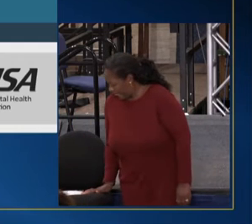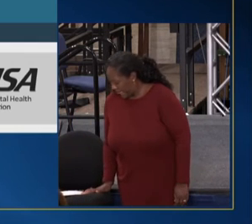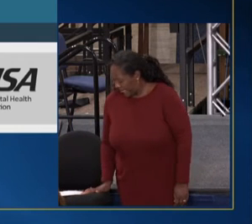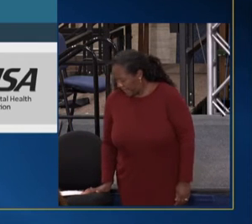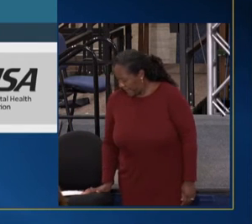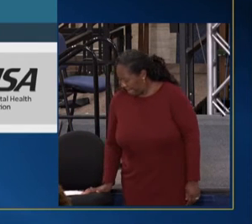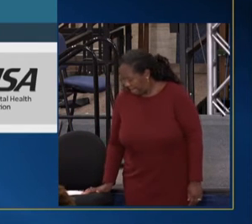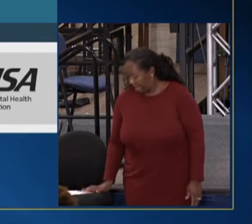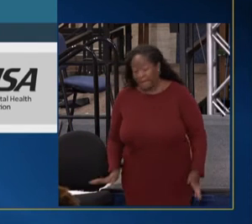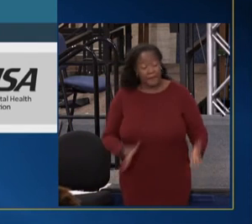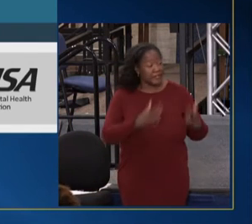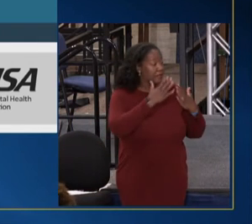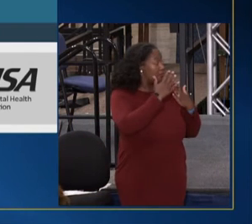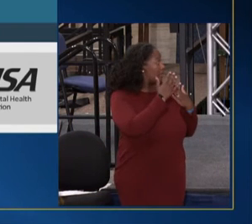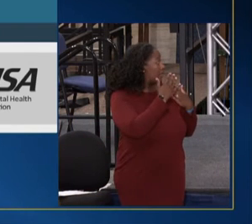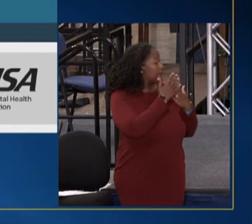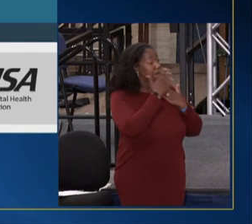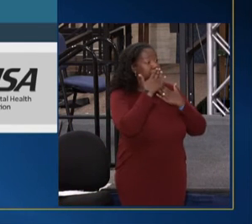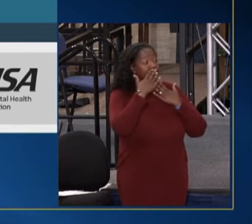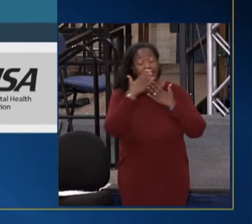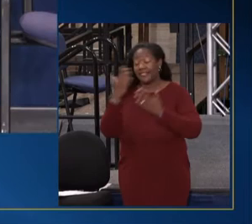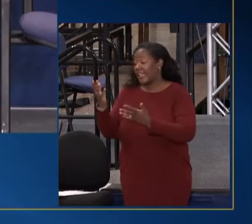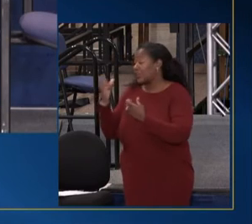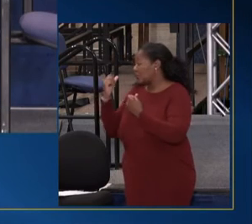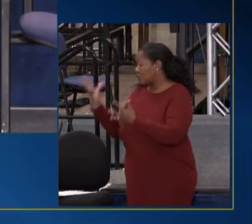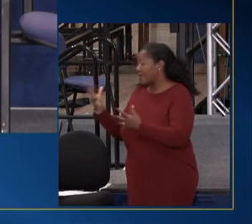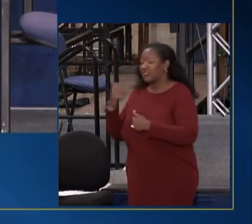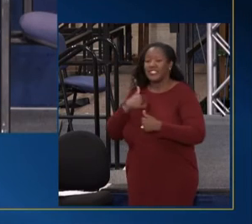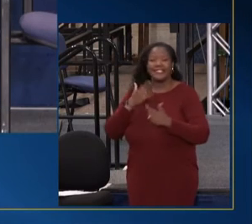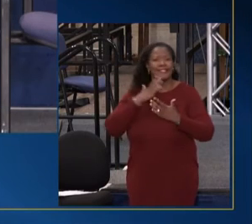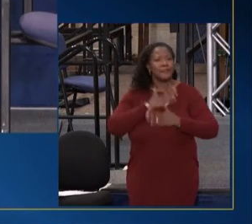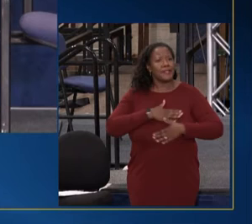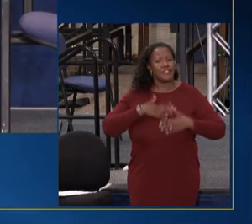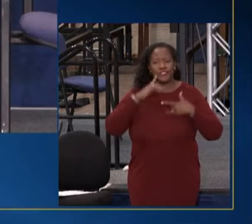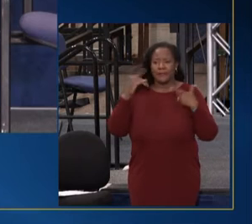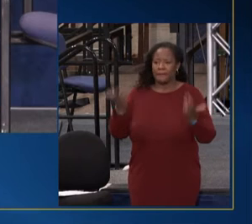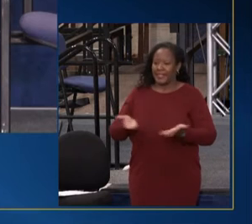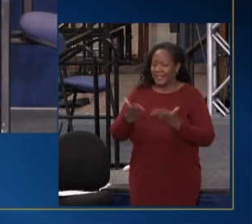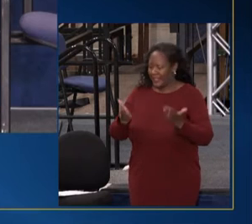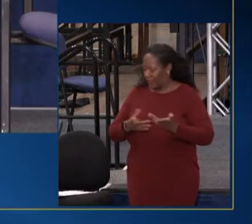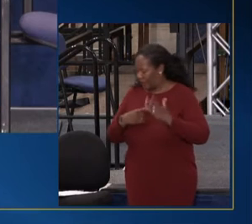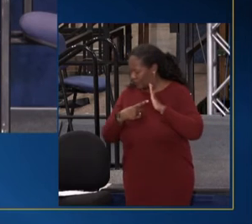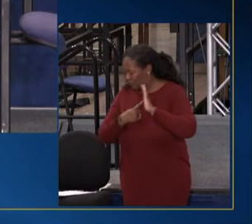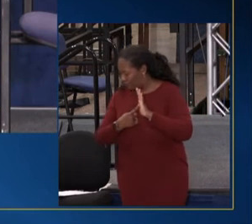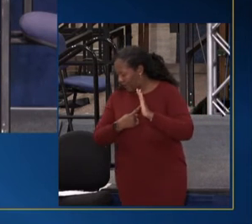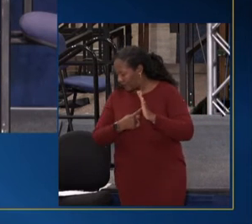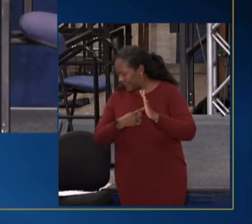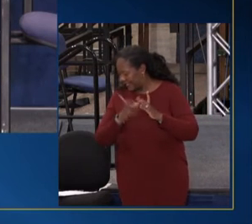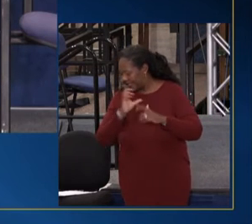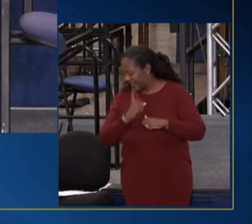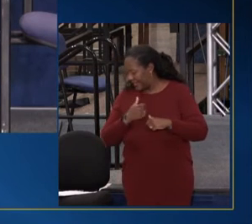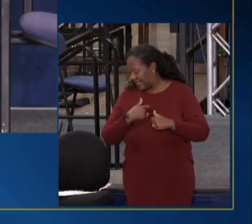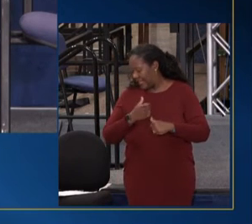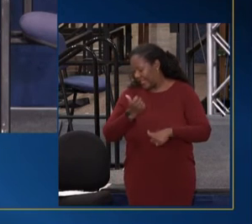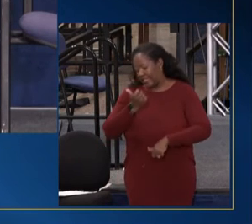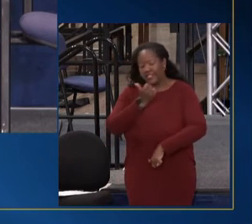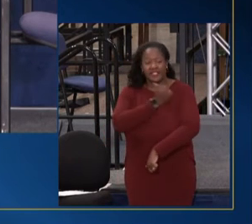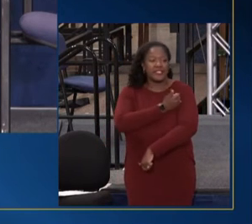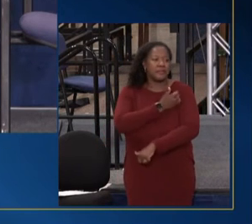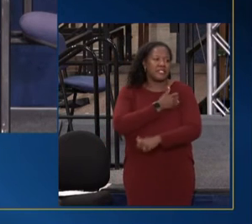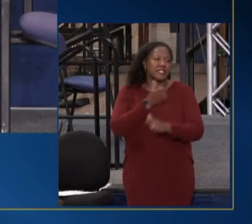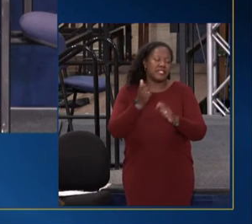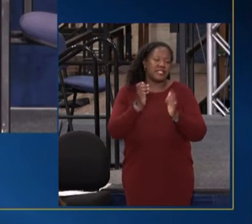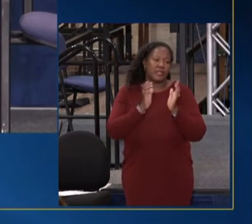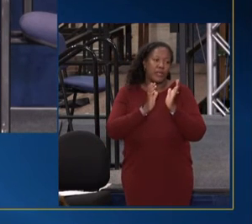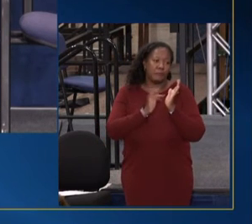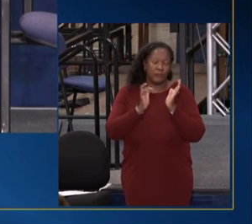Thank you so much, Demetres and Carol. It's a pleasure to be here on behalf of the Substance Abuse and Mental Health Services Administration.